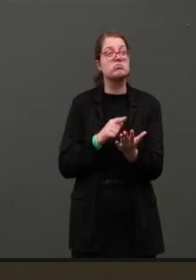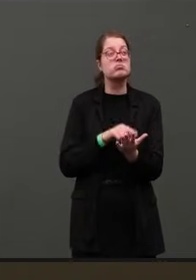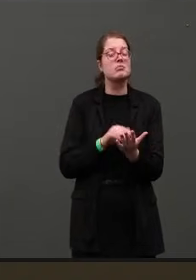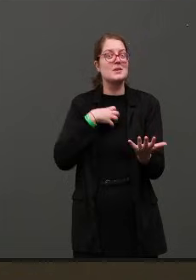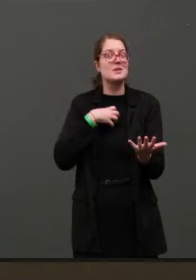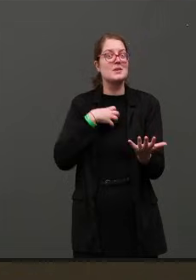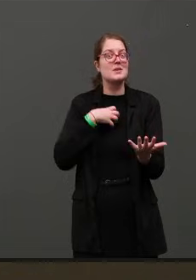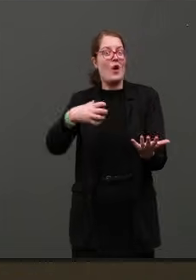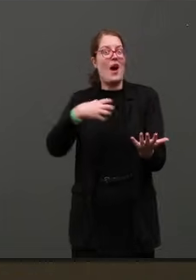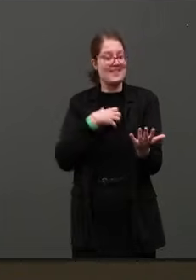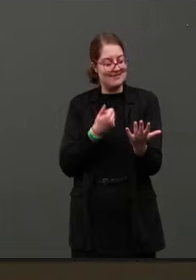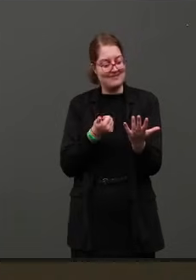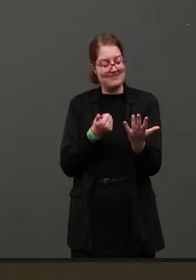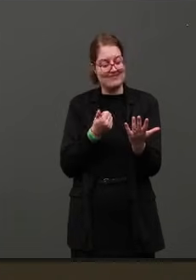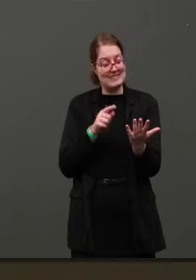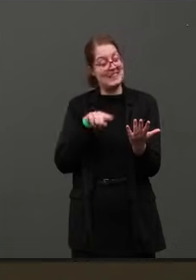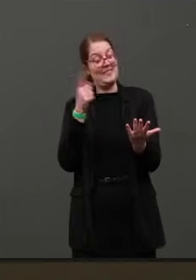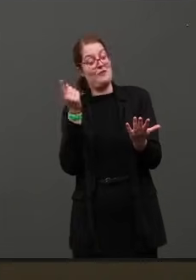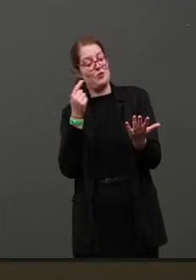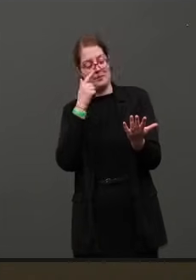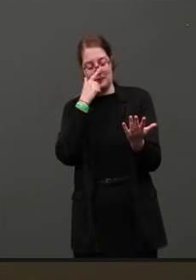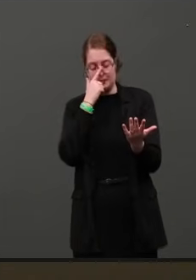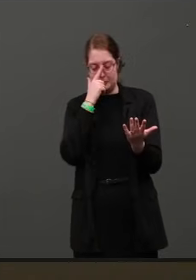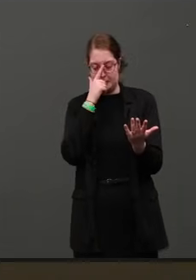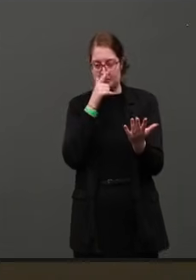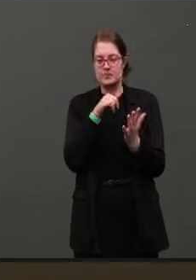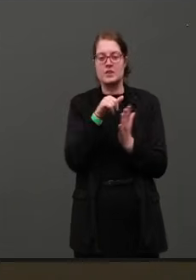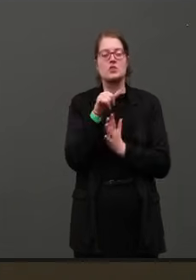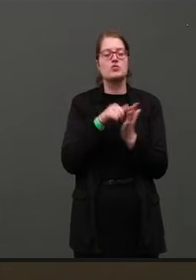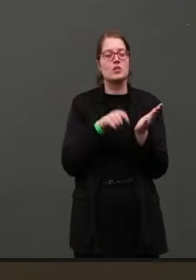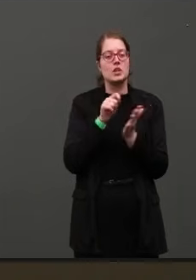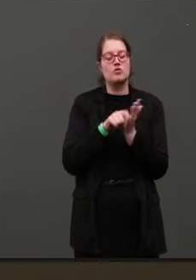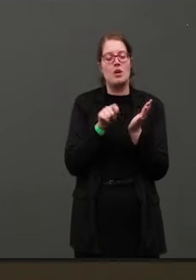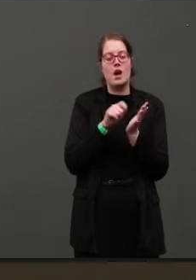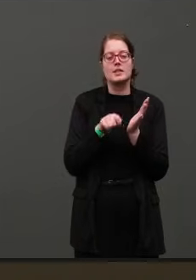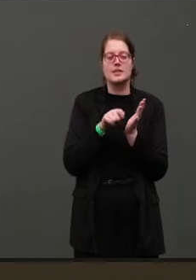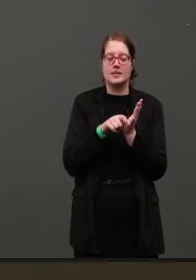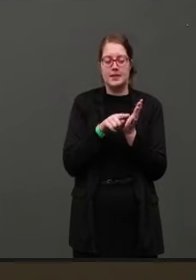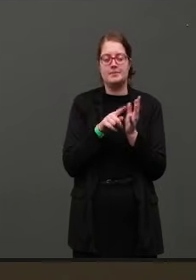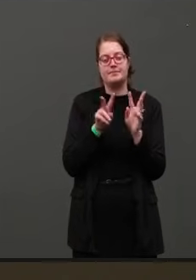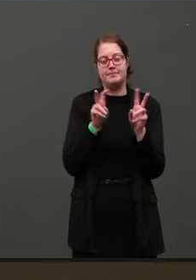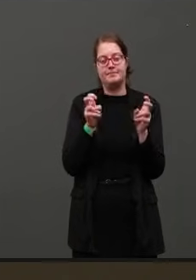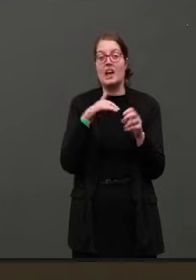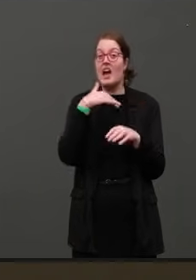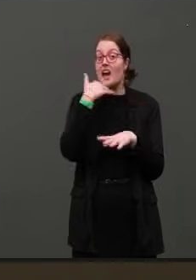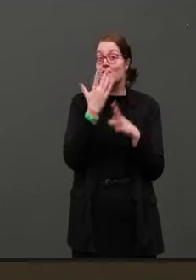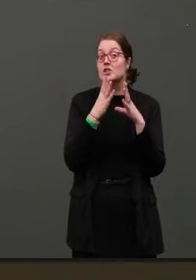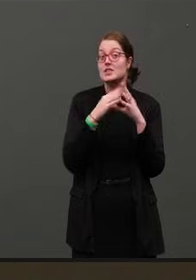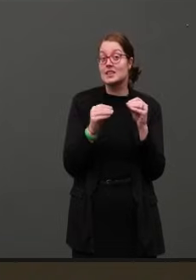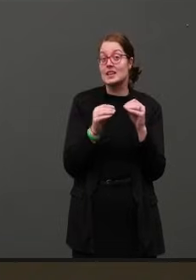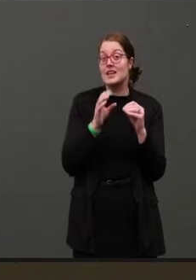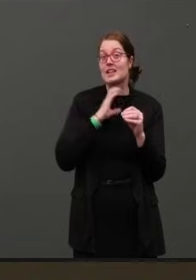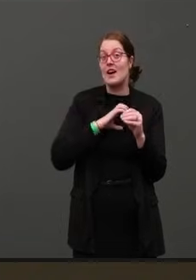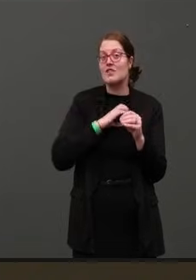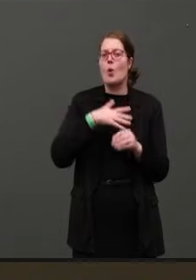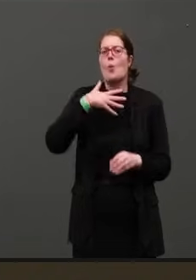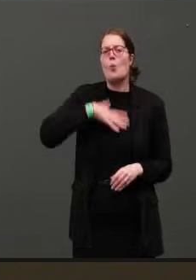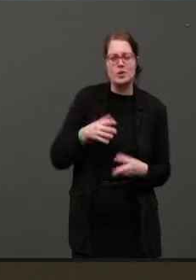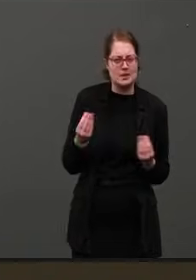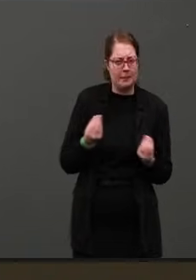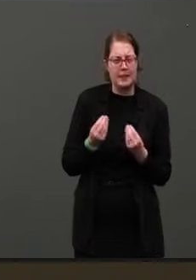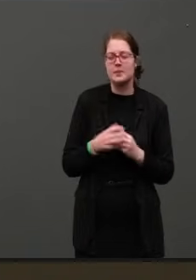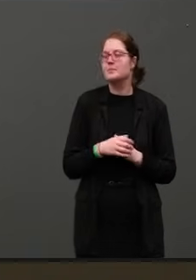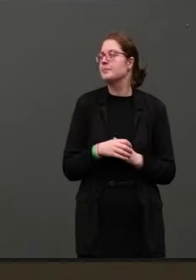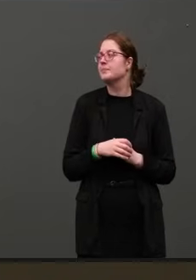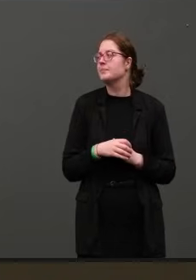different. There's a screenwriting truism that says in every scene, a character should want something. And the best way to end that